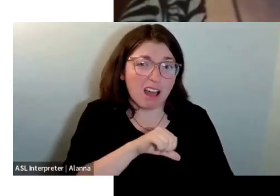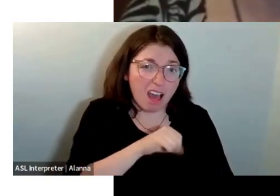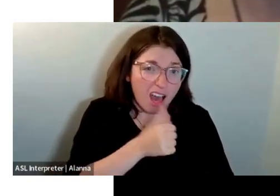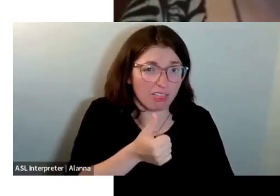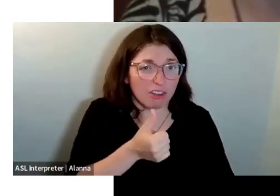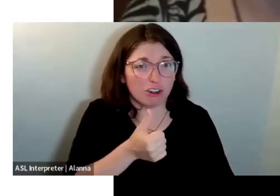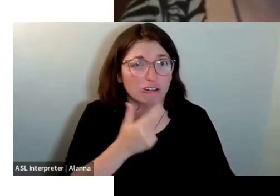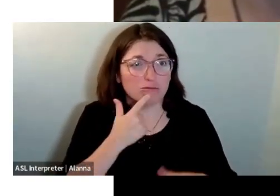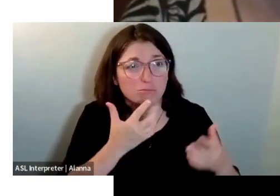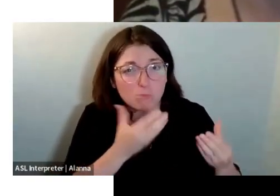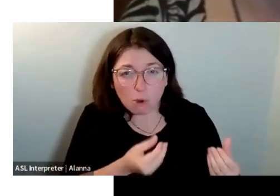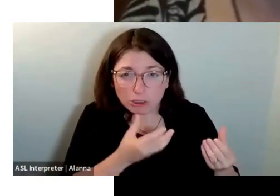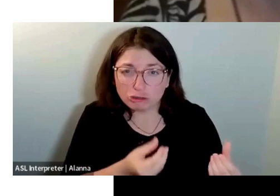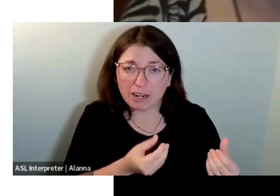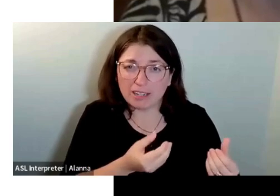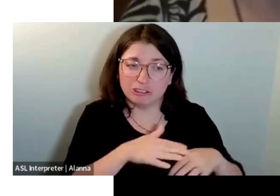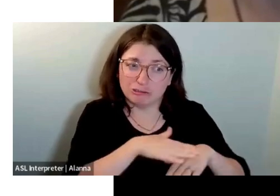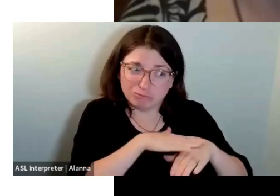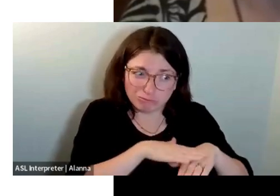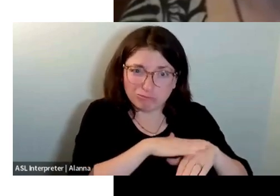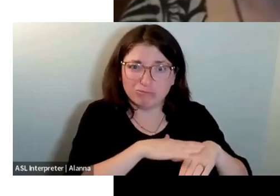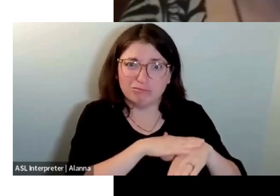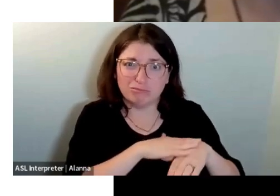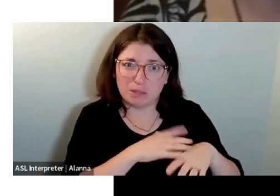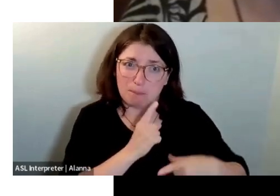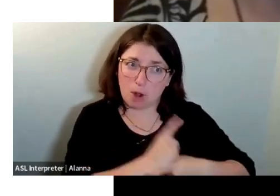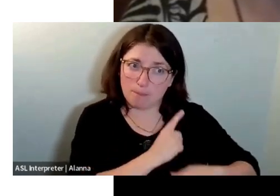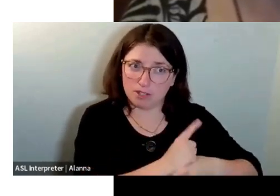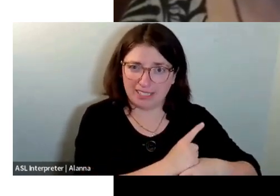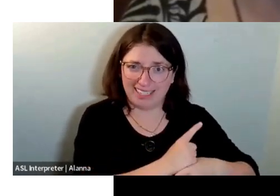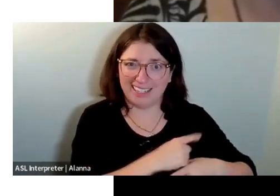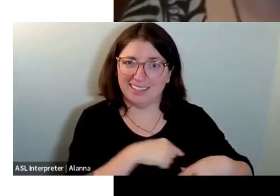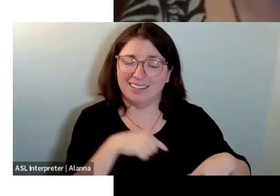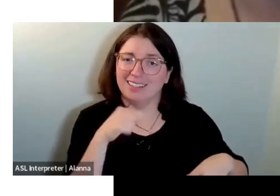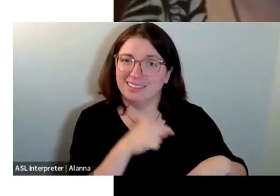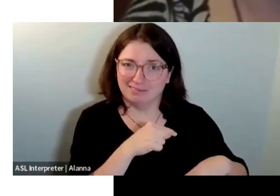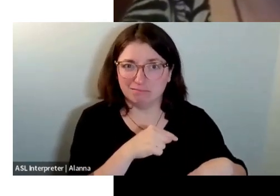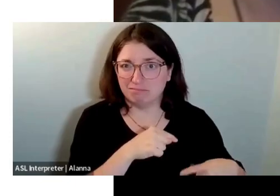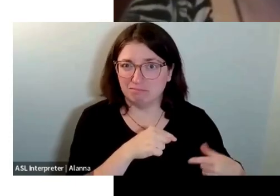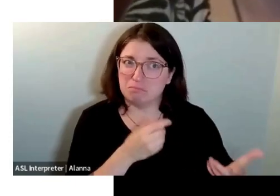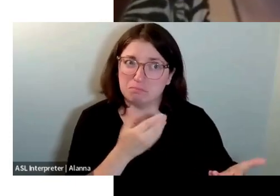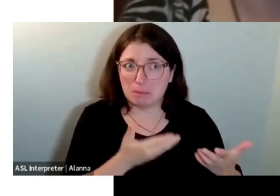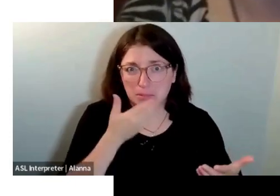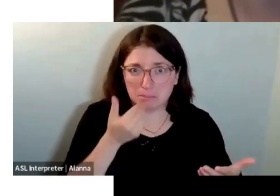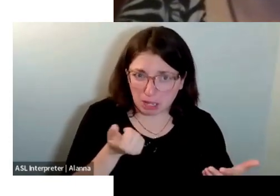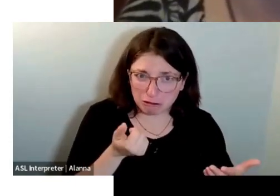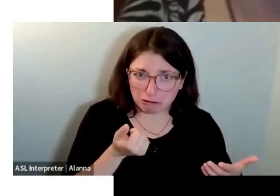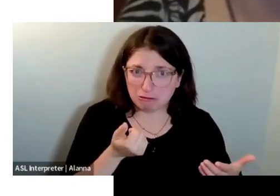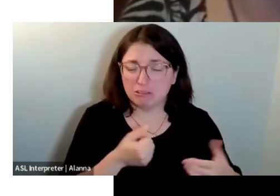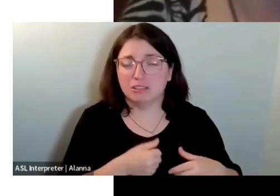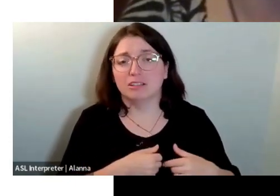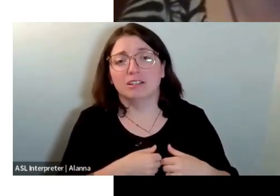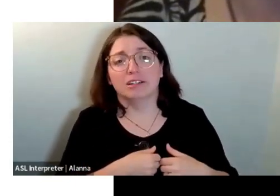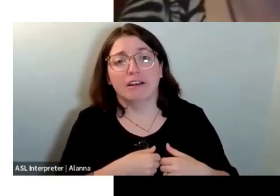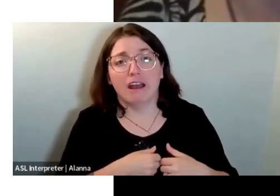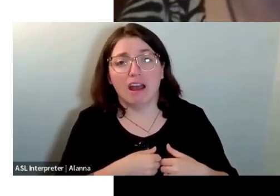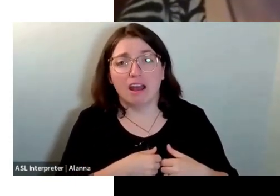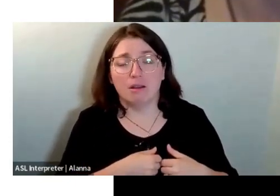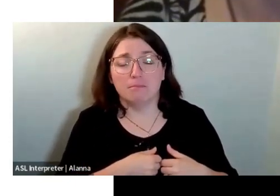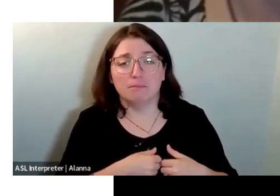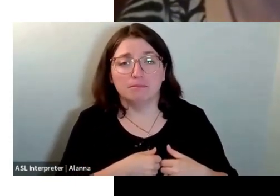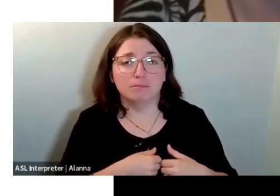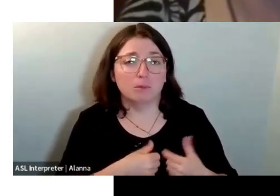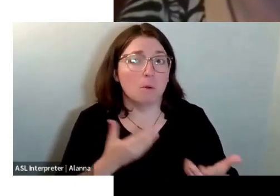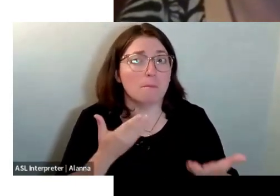properly. Uh, that is often more frequently, or exploring whether a topical hormone